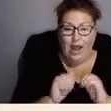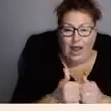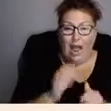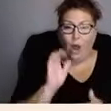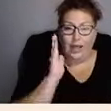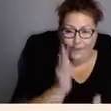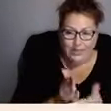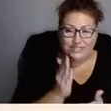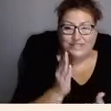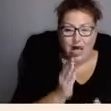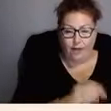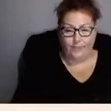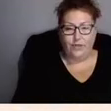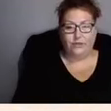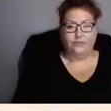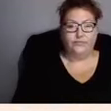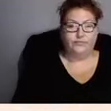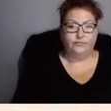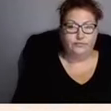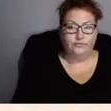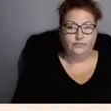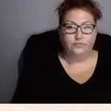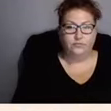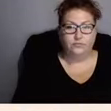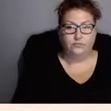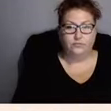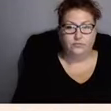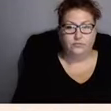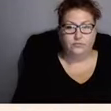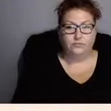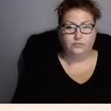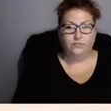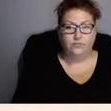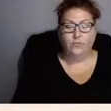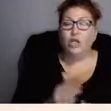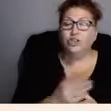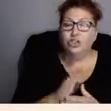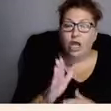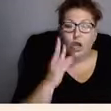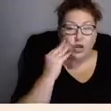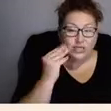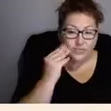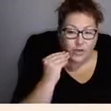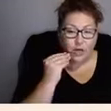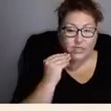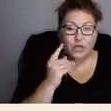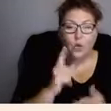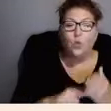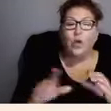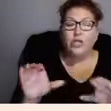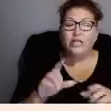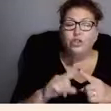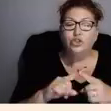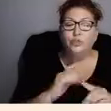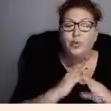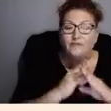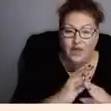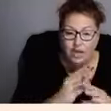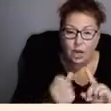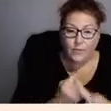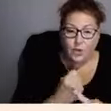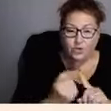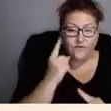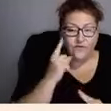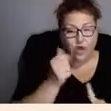it can be stopped. Share your experience and what you did to prevent abuse